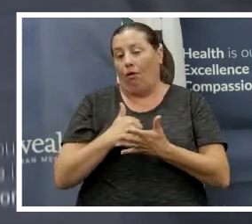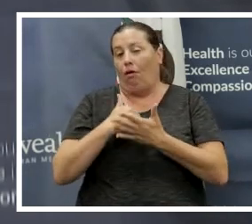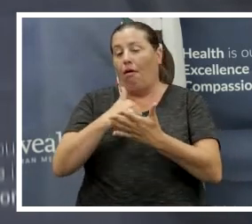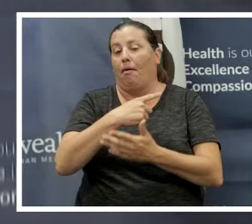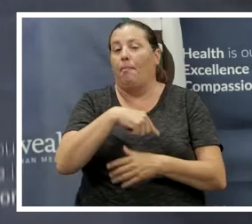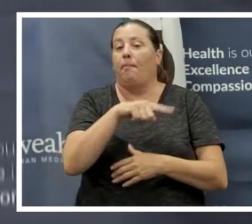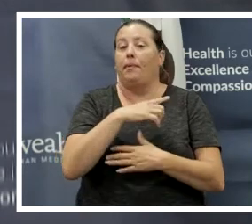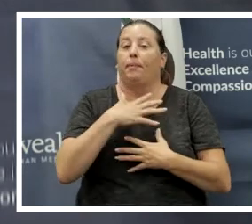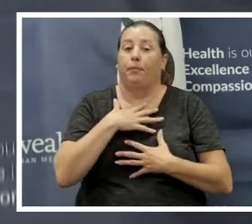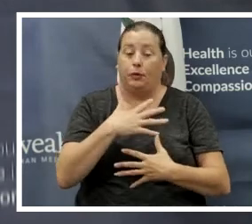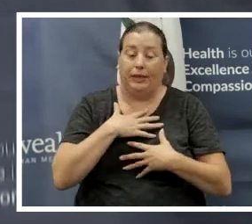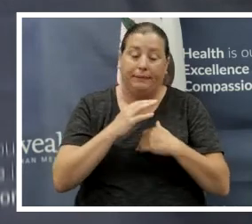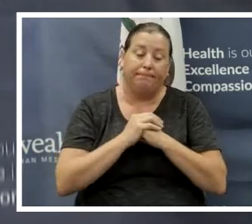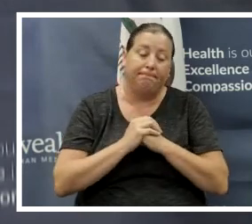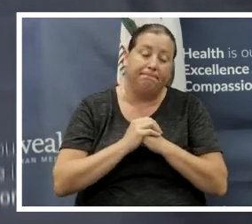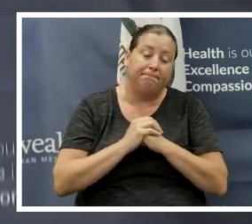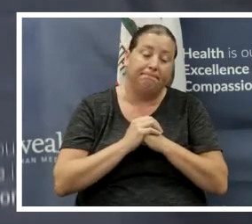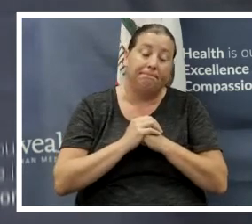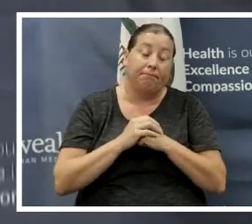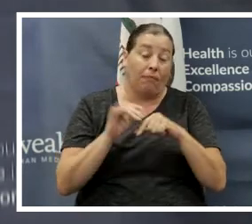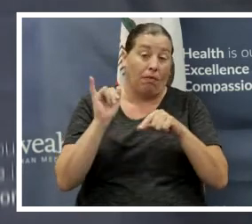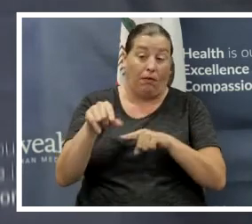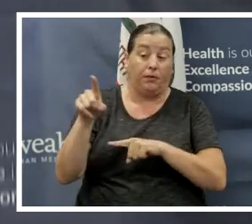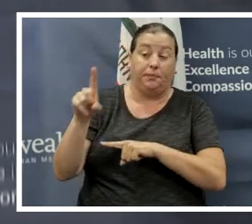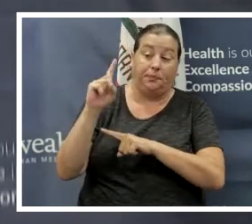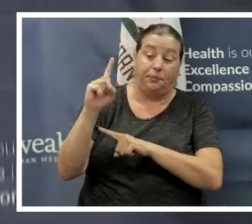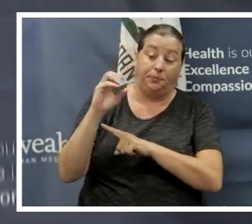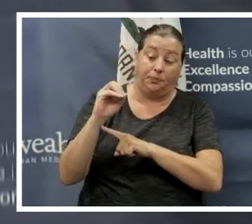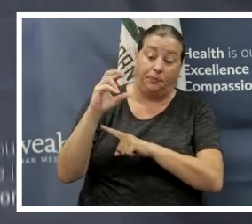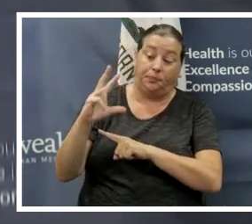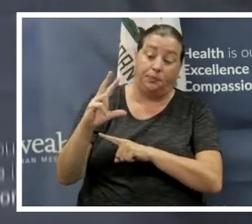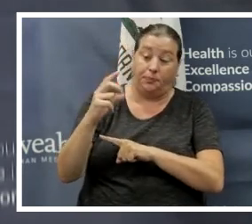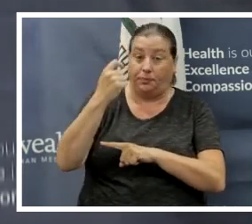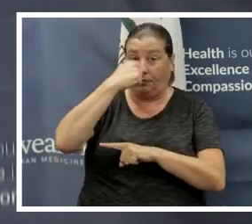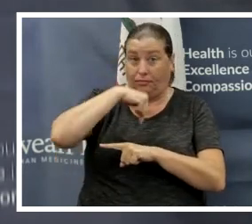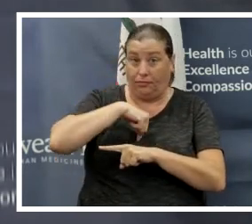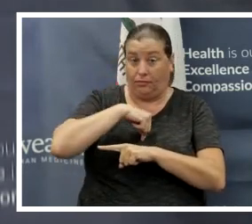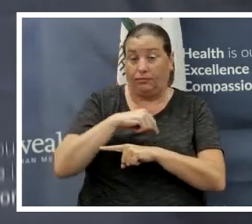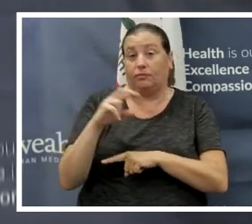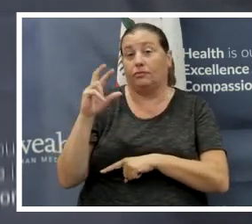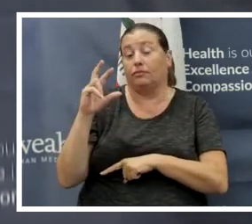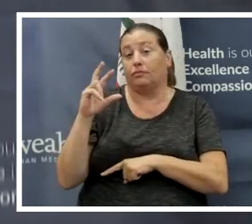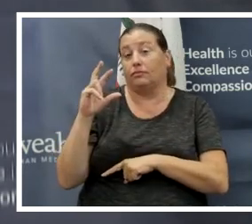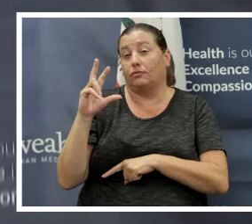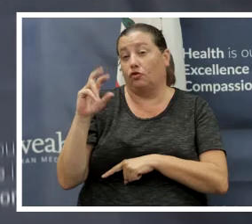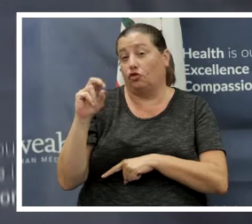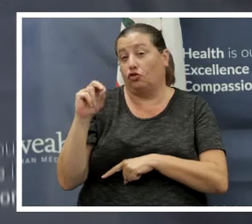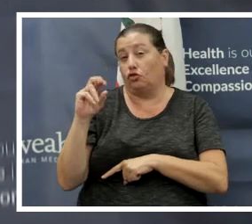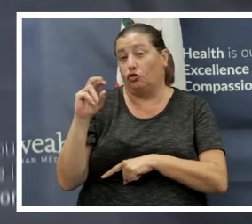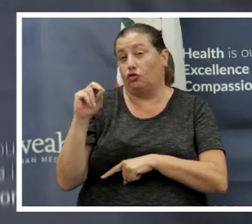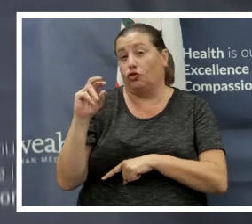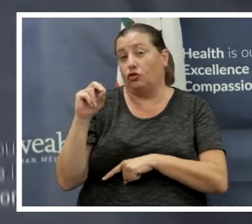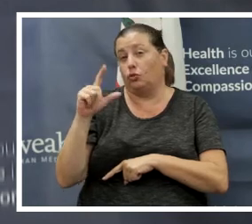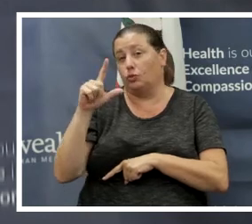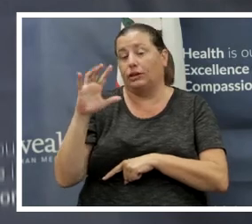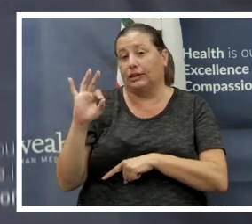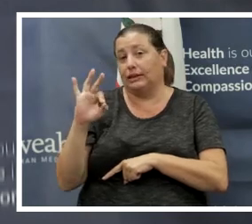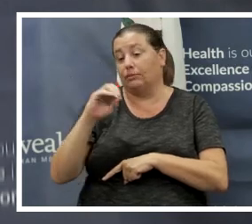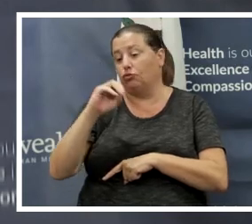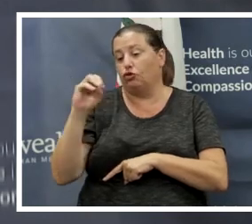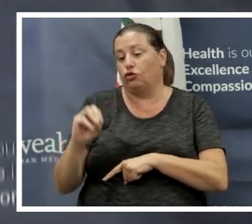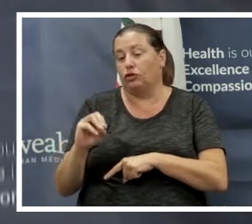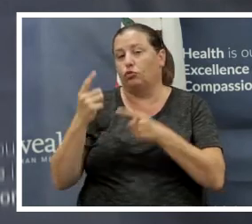breathe. Of the 103 that were intubated, 30, or about 29%, were successfully